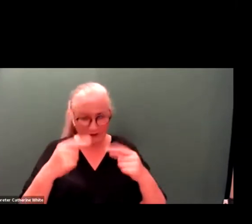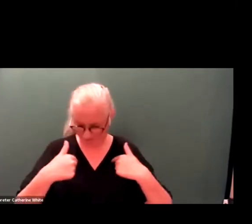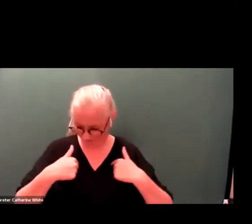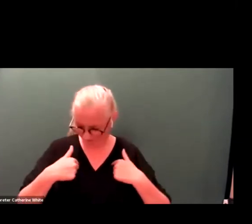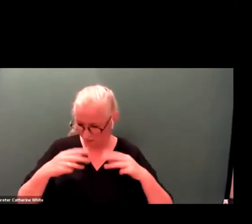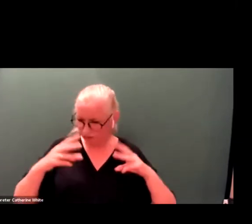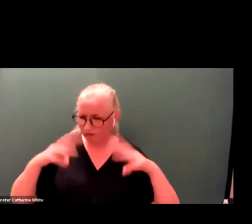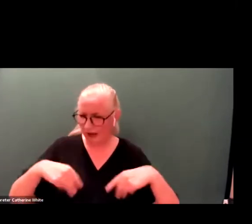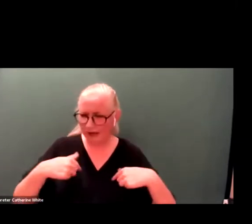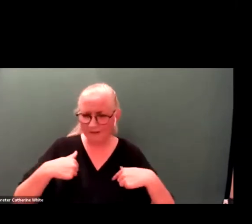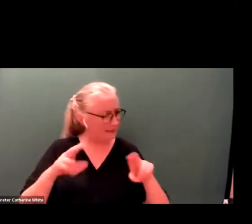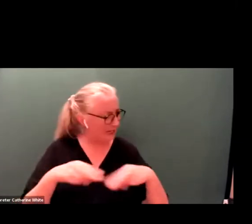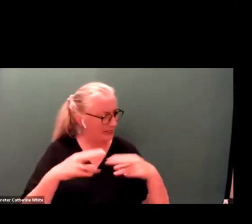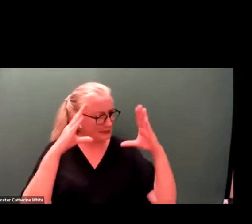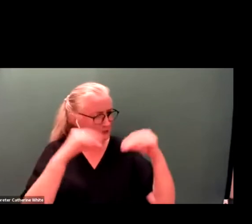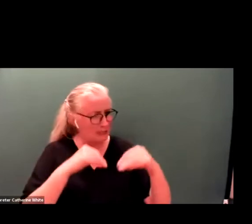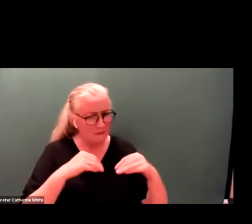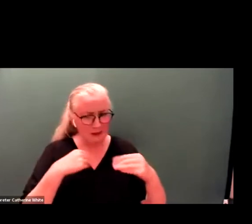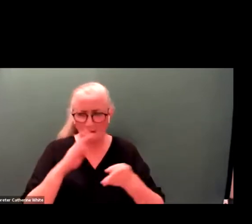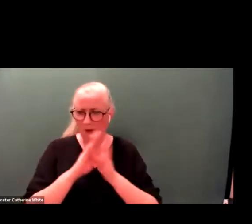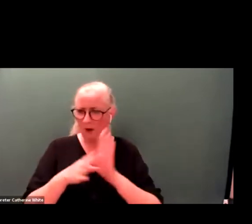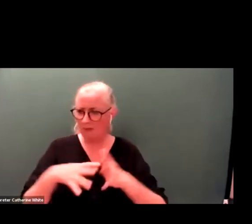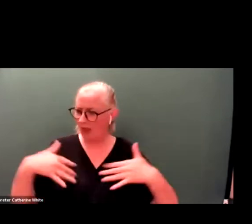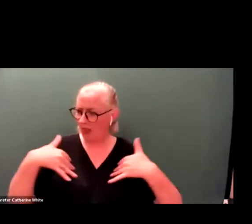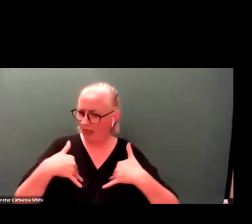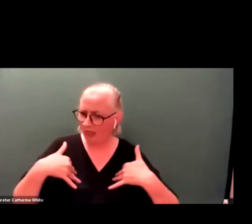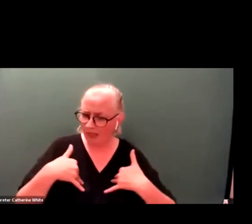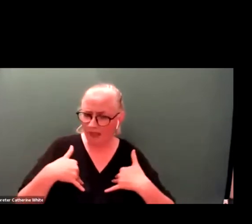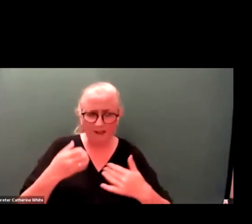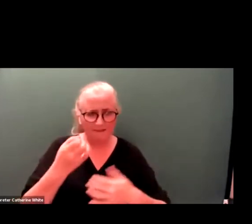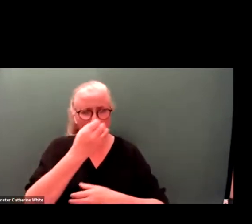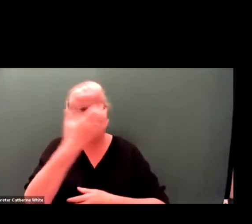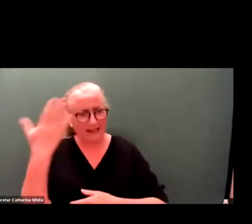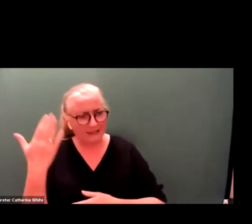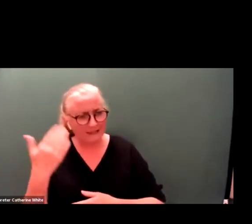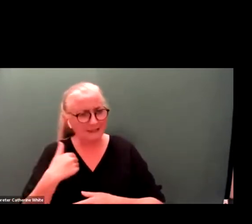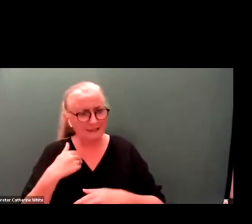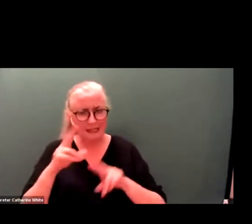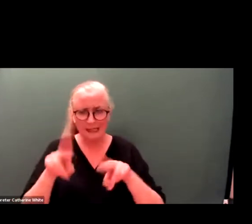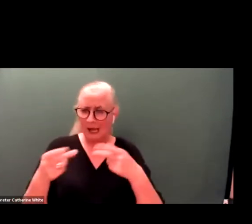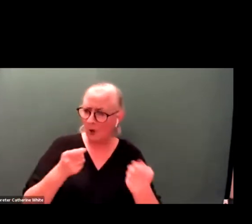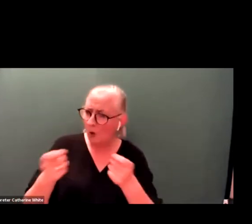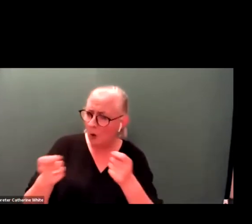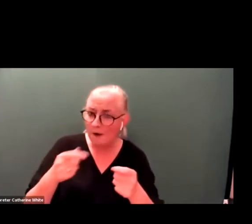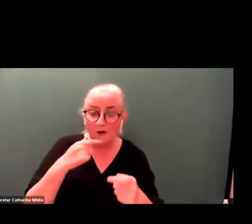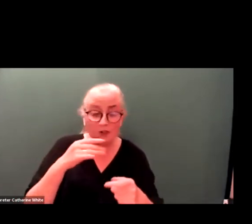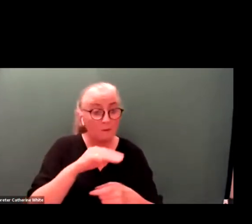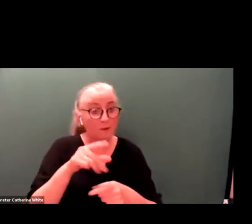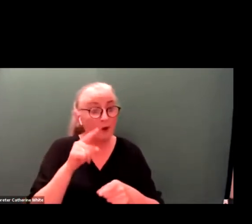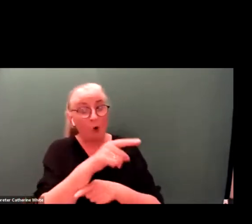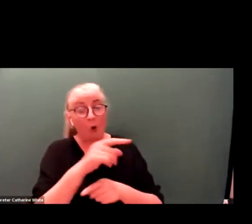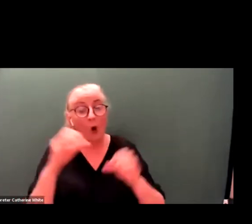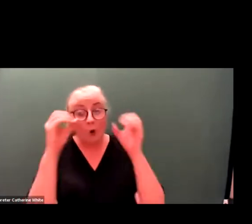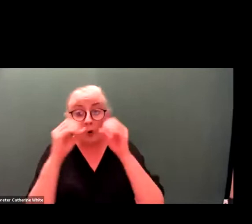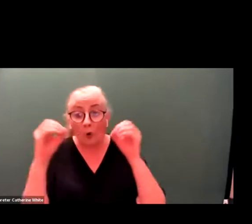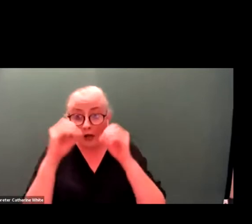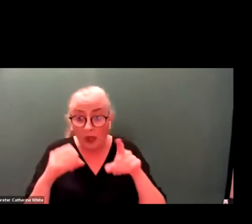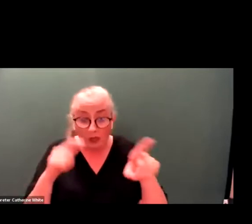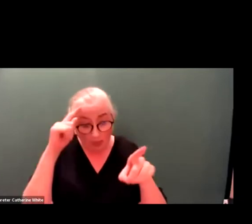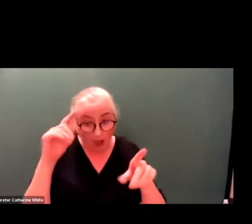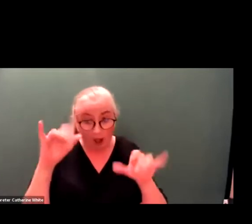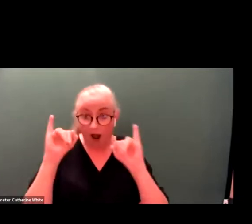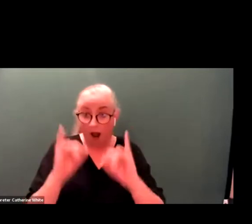can't sleep, or they become very anxious or forgetful or unable to cope. So lots of women go on Google and they end up thinking that they have